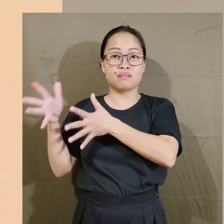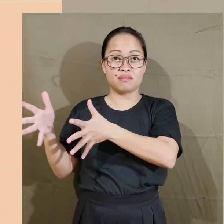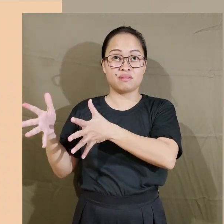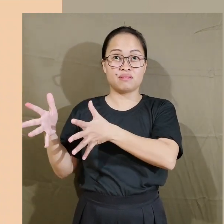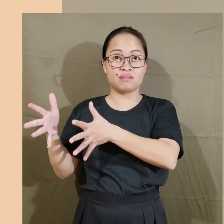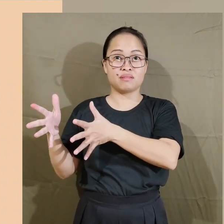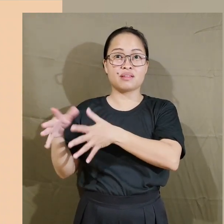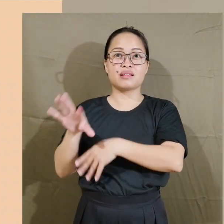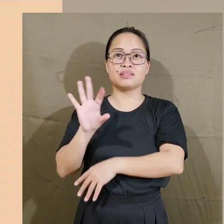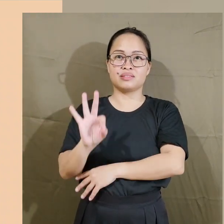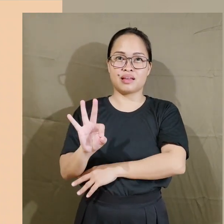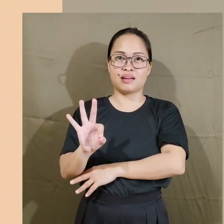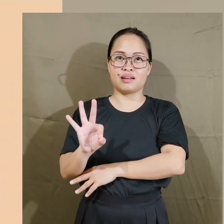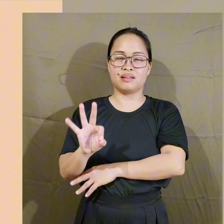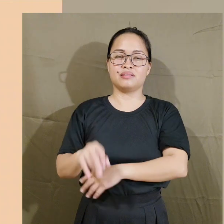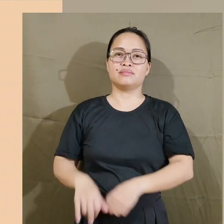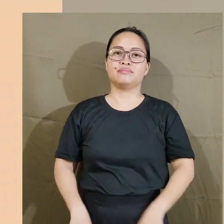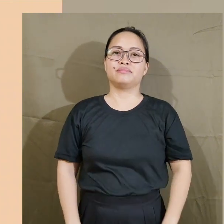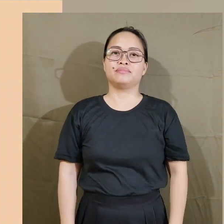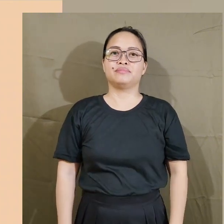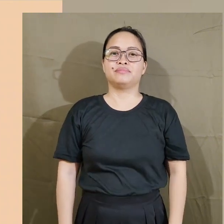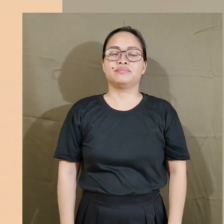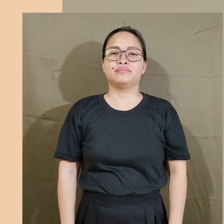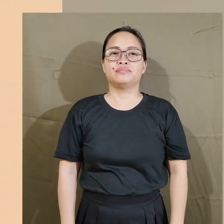we are left with 9.